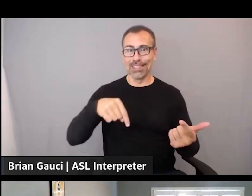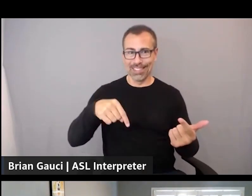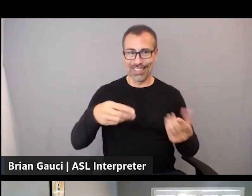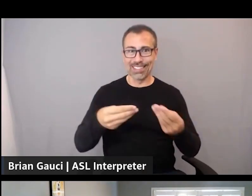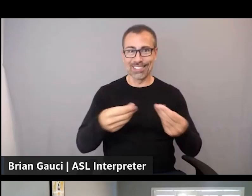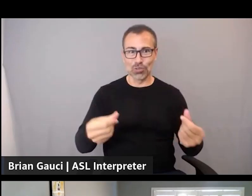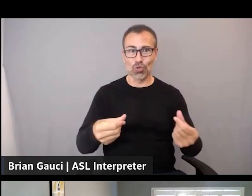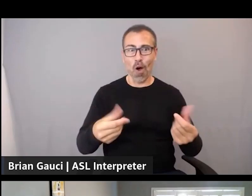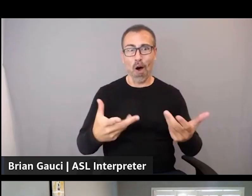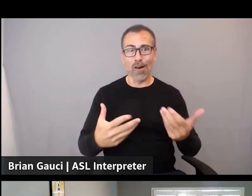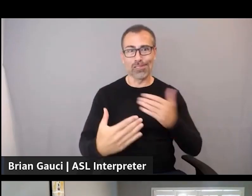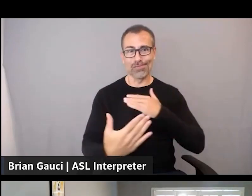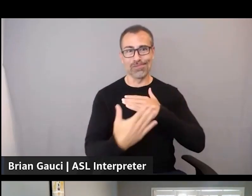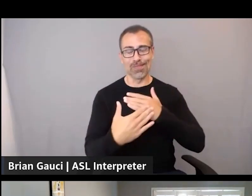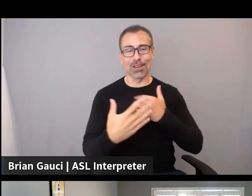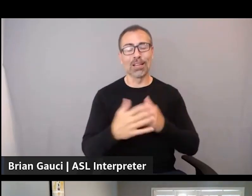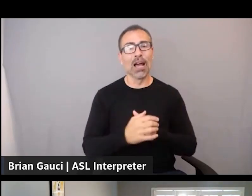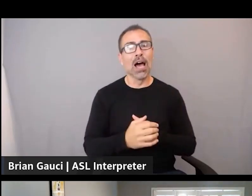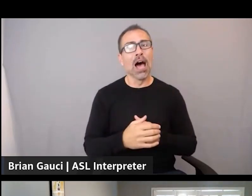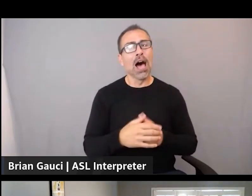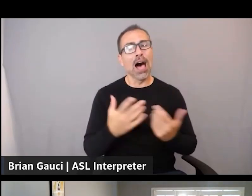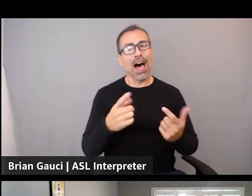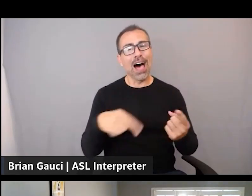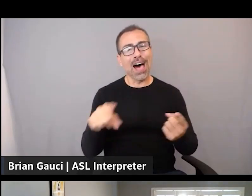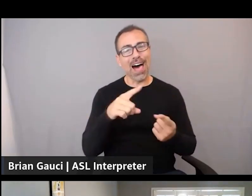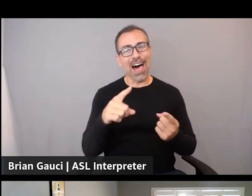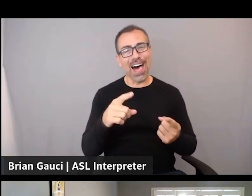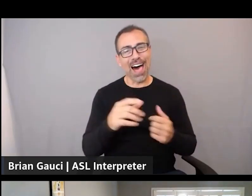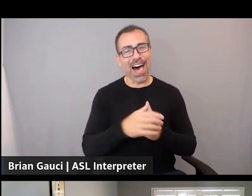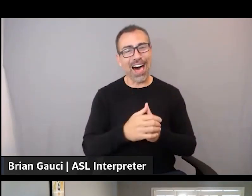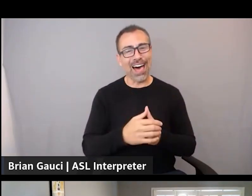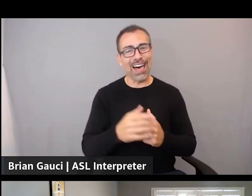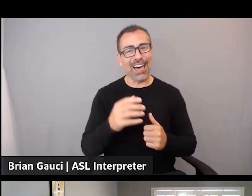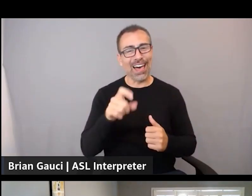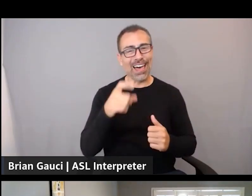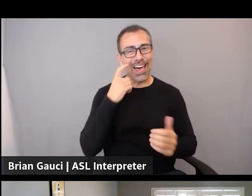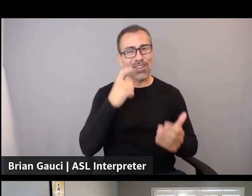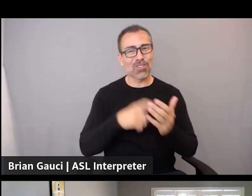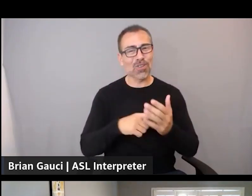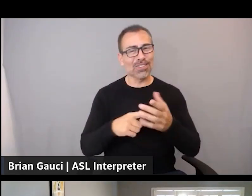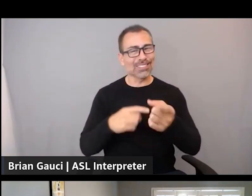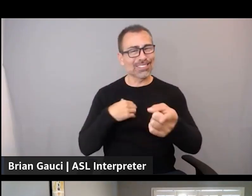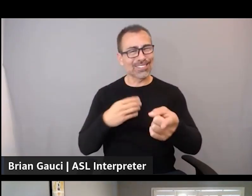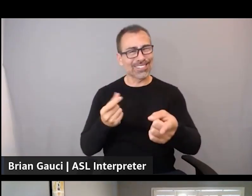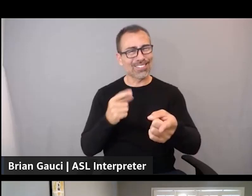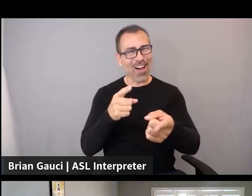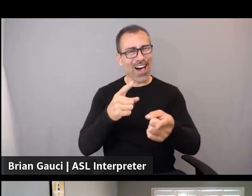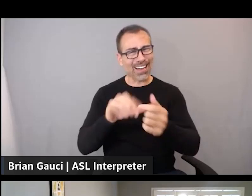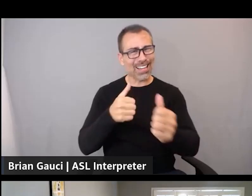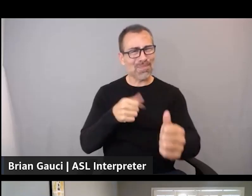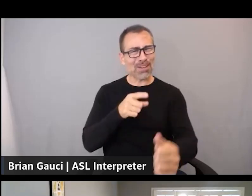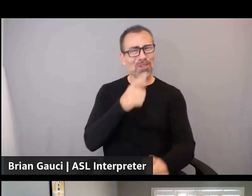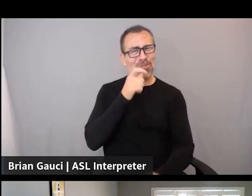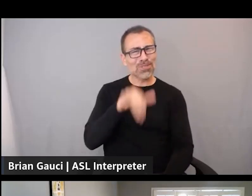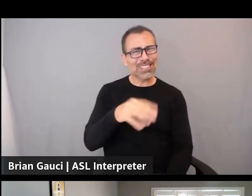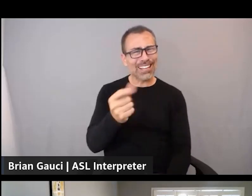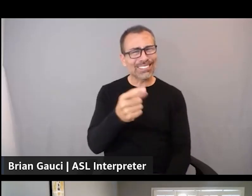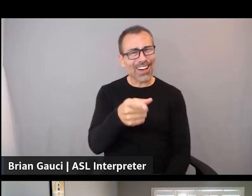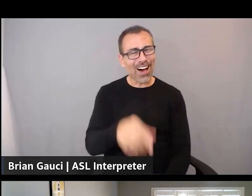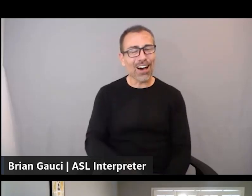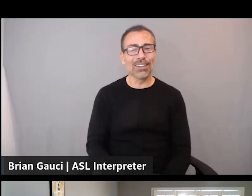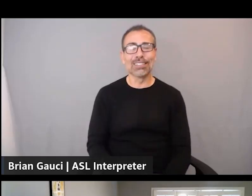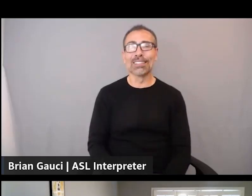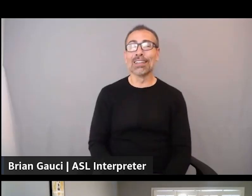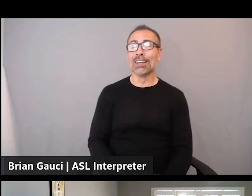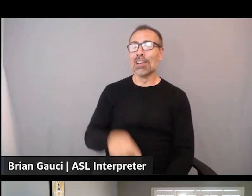of event-driven notifications, it looks like we have a puppy-driven notification in the background. Who's this? This is